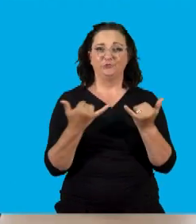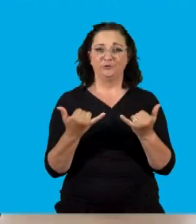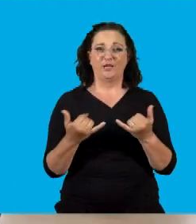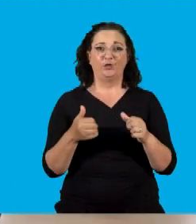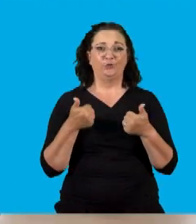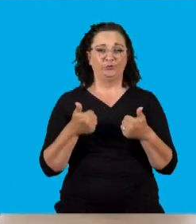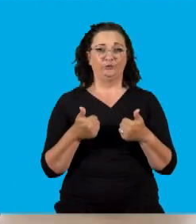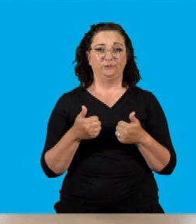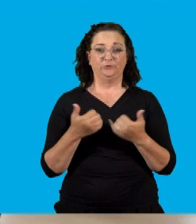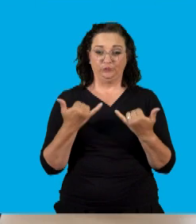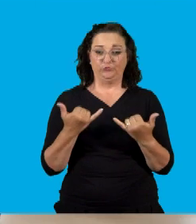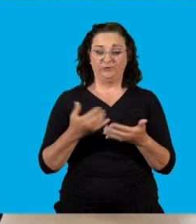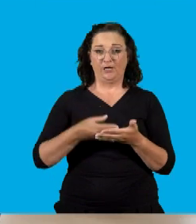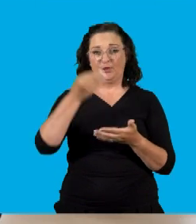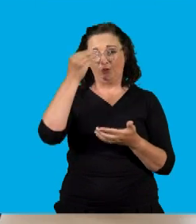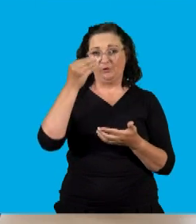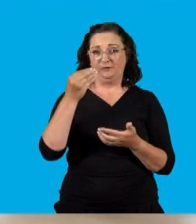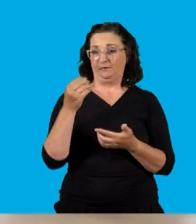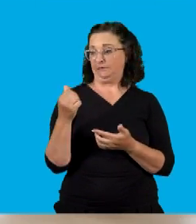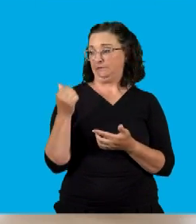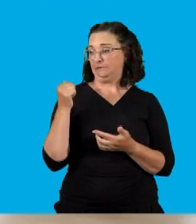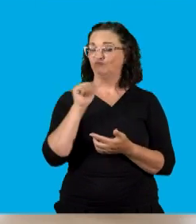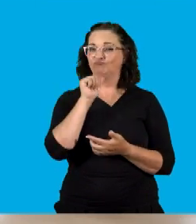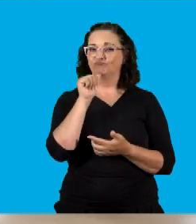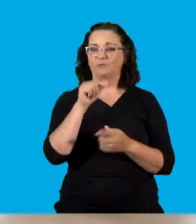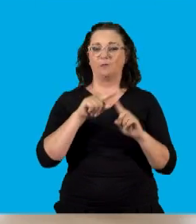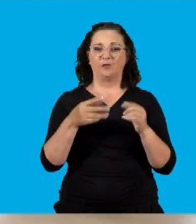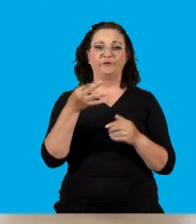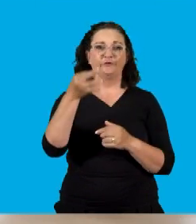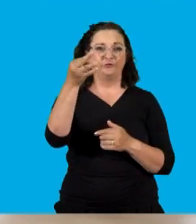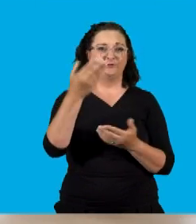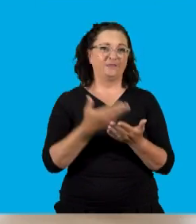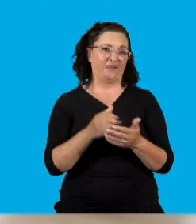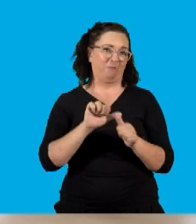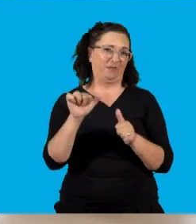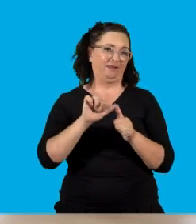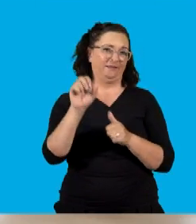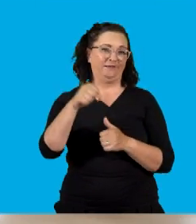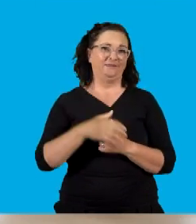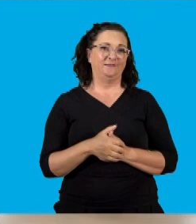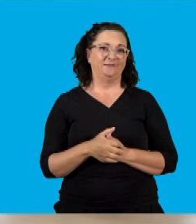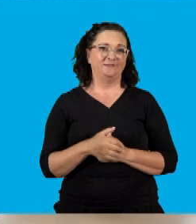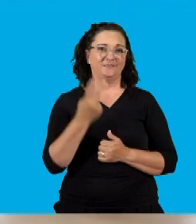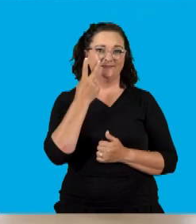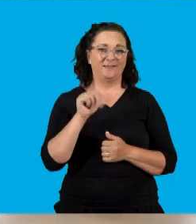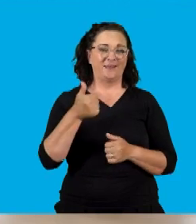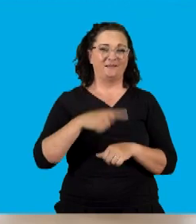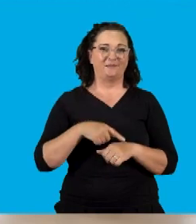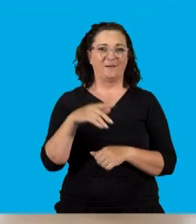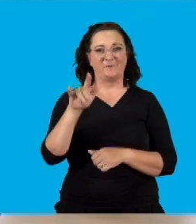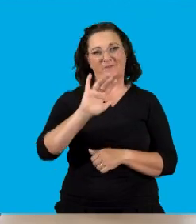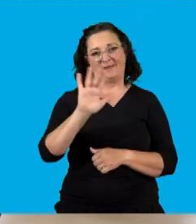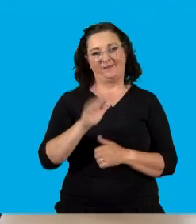fruitful, and what we learned today does not nullify yesterday, but it does make tomorrow better. I hope to